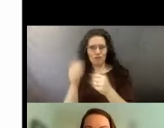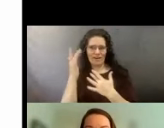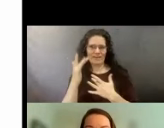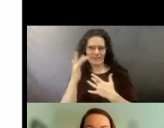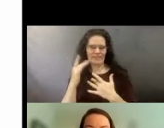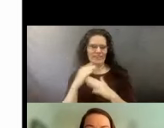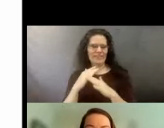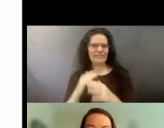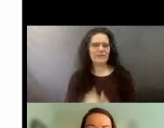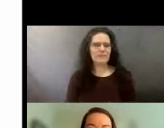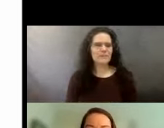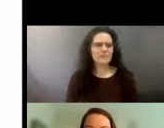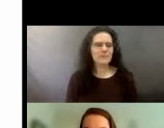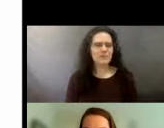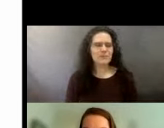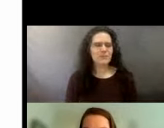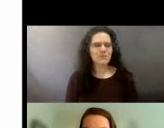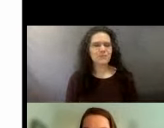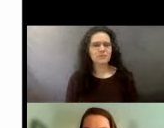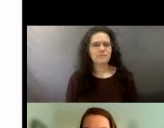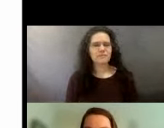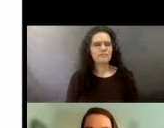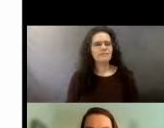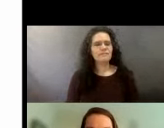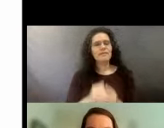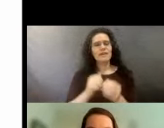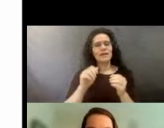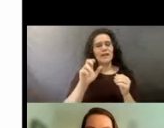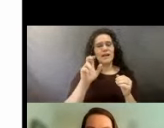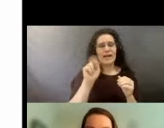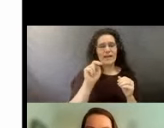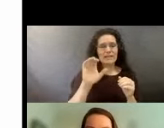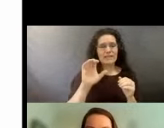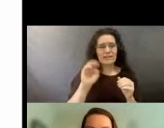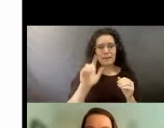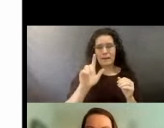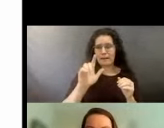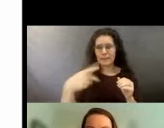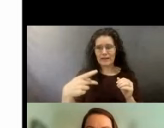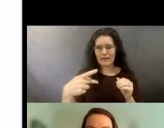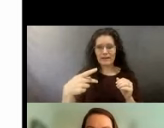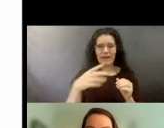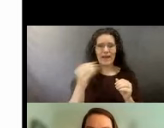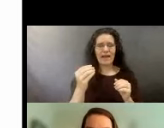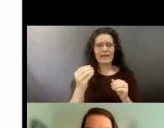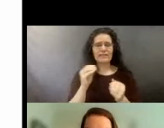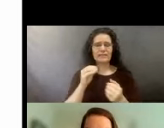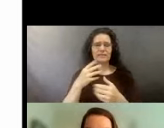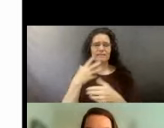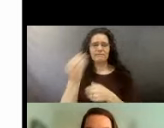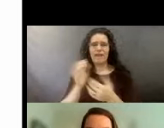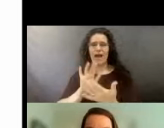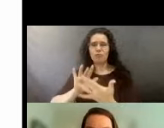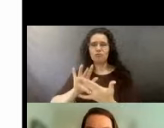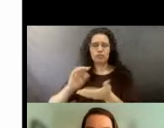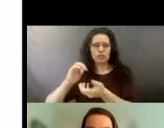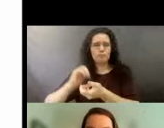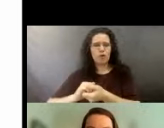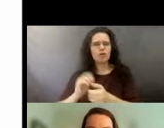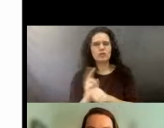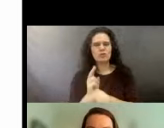As mentioned, the National Center for Medical Legal Partnership and Health Outreach Partners are utilizing our HRSA